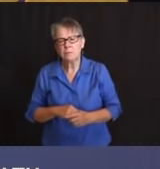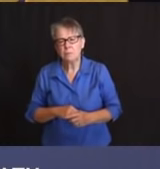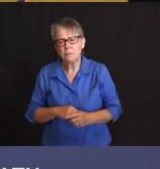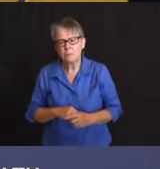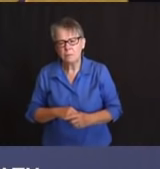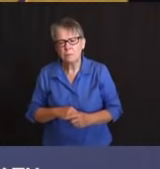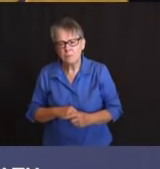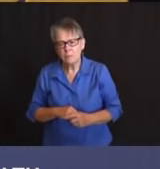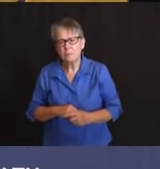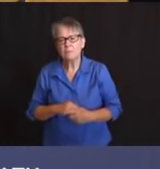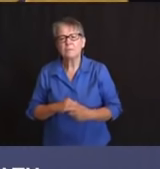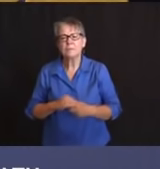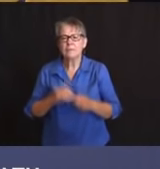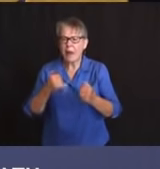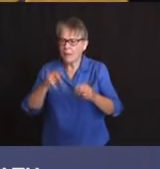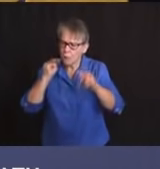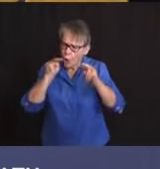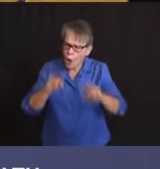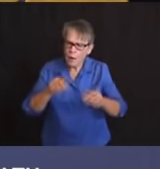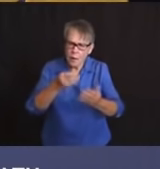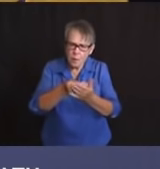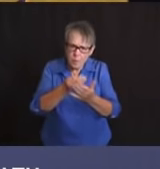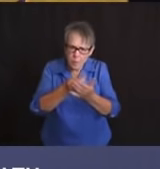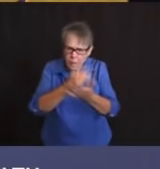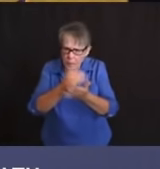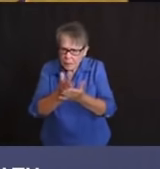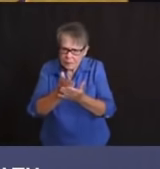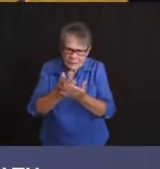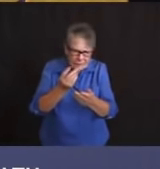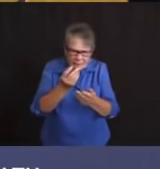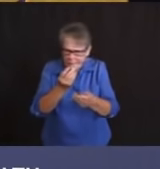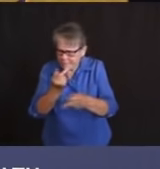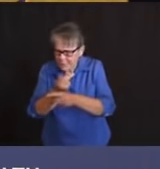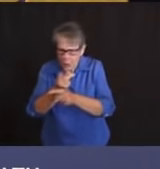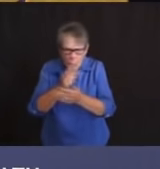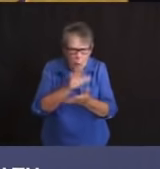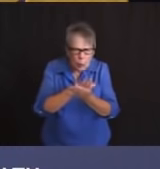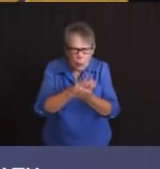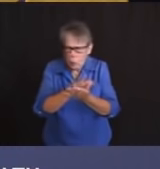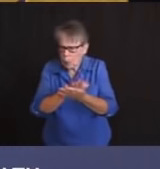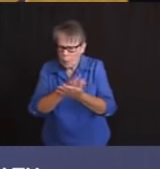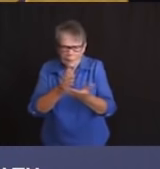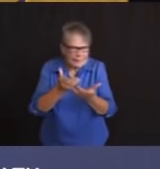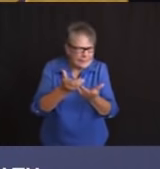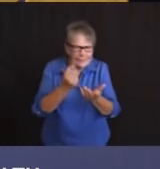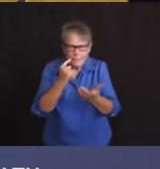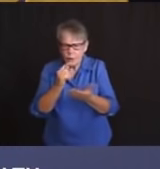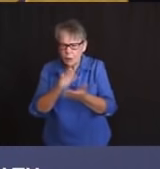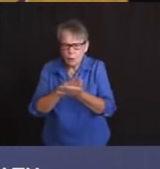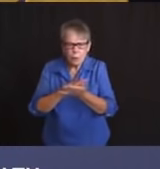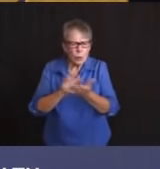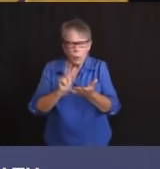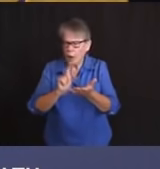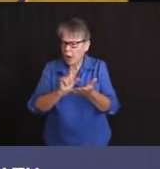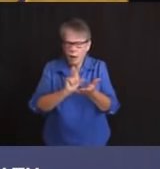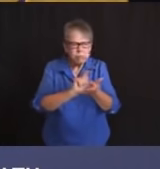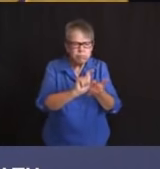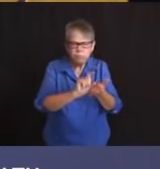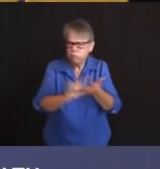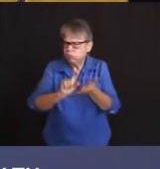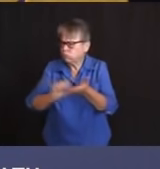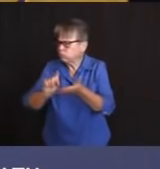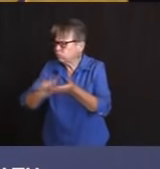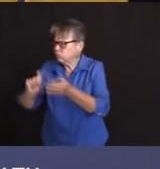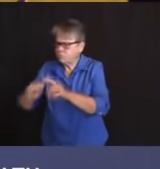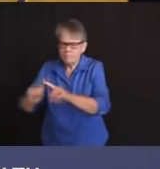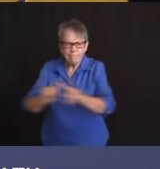I open-minded to try to get the right monies appropriated that deal with some of the most pressing needs we have as a state? You betcha.